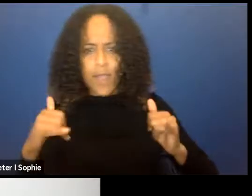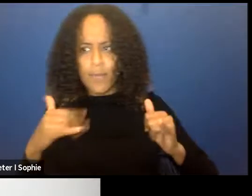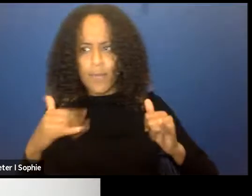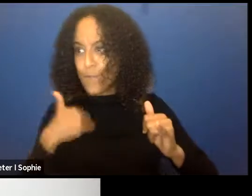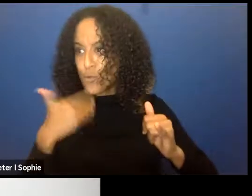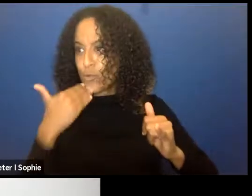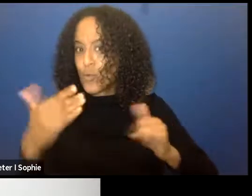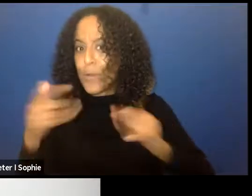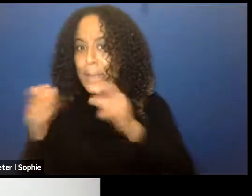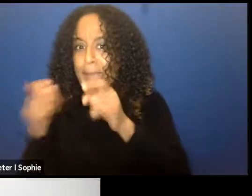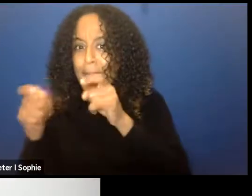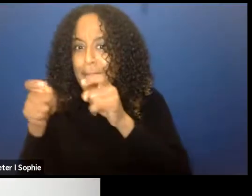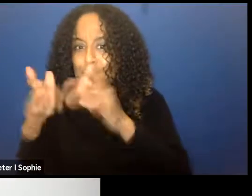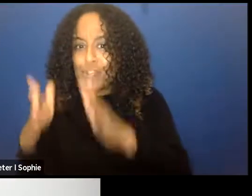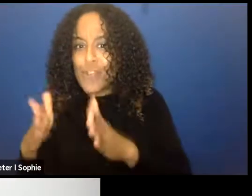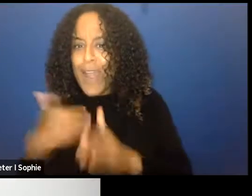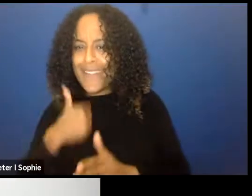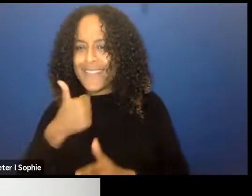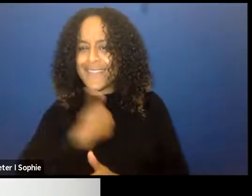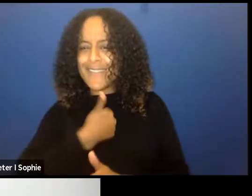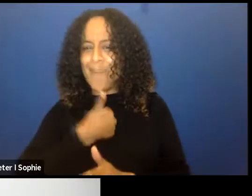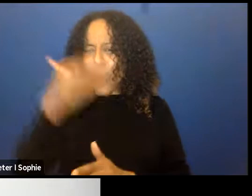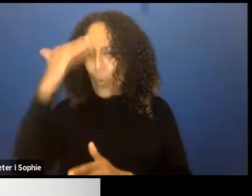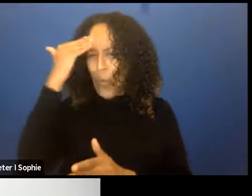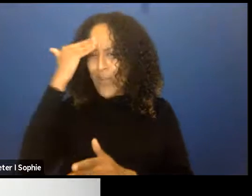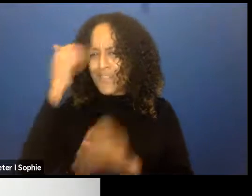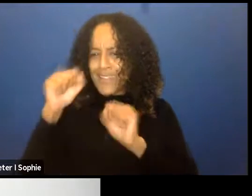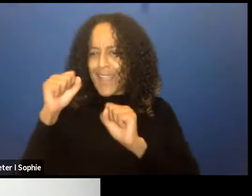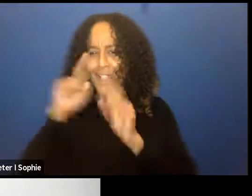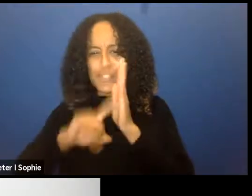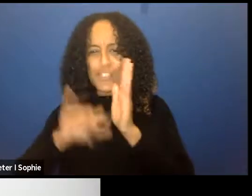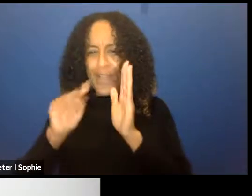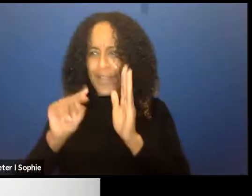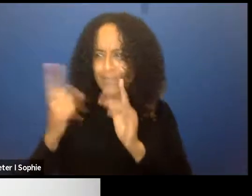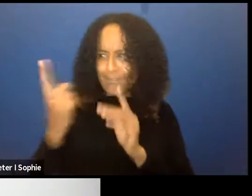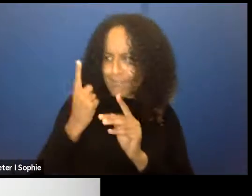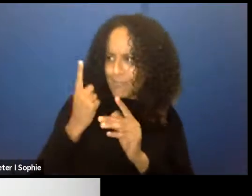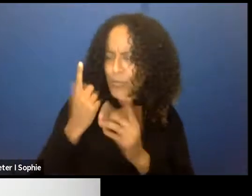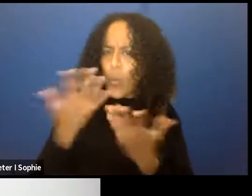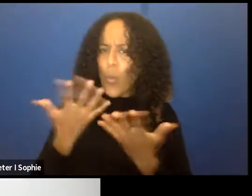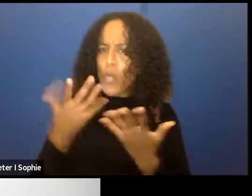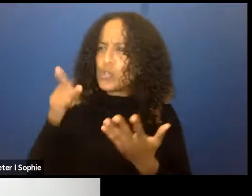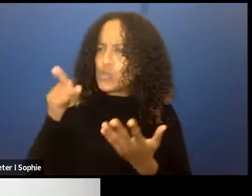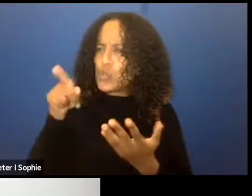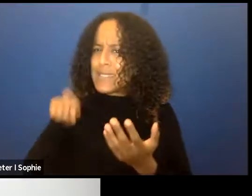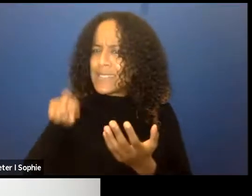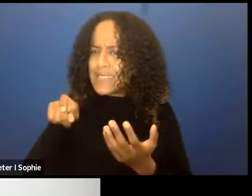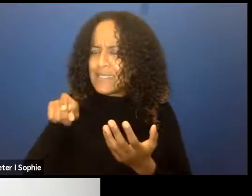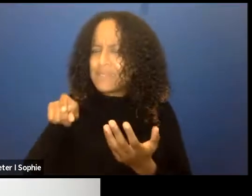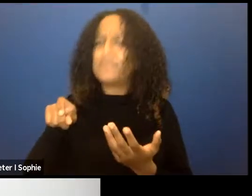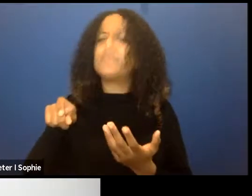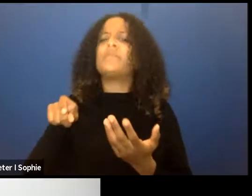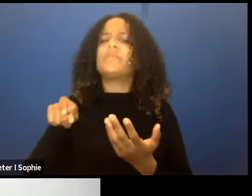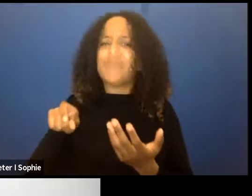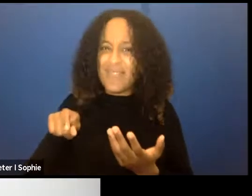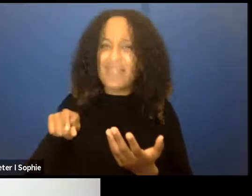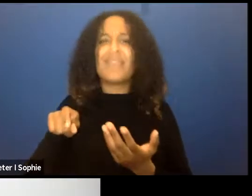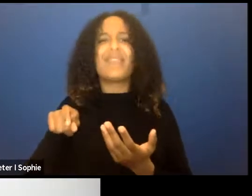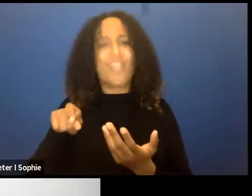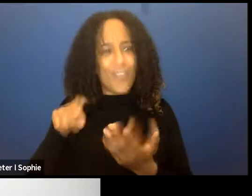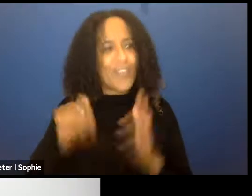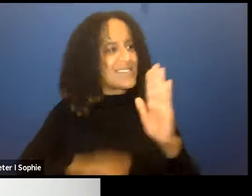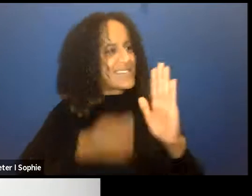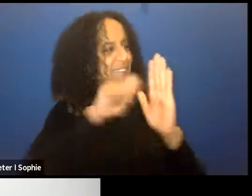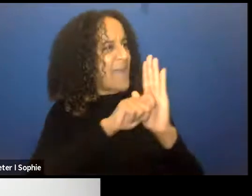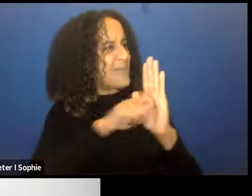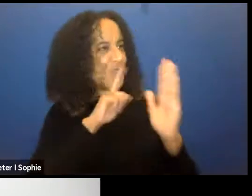who's got some level of self-awareness and can check in and say, what do you need? There's been times where all